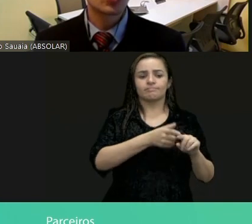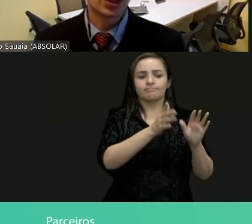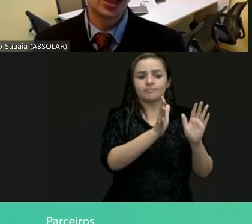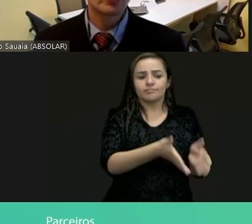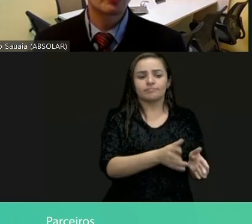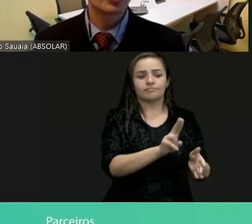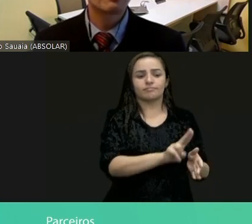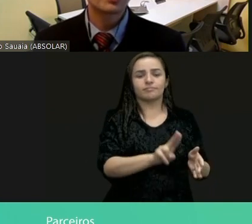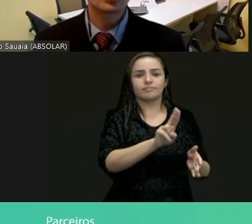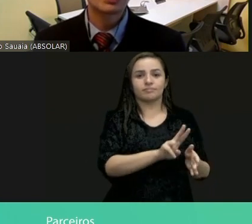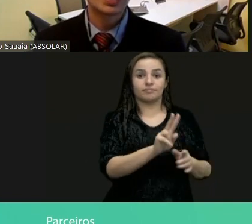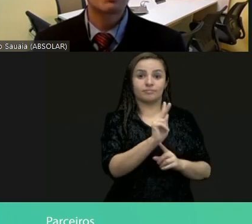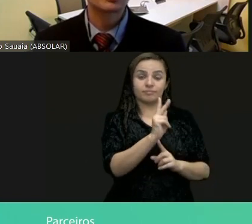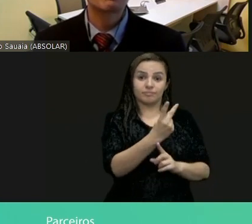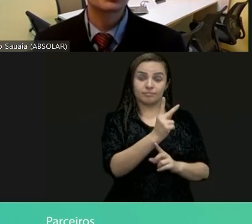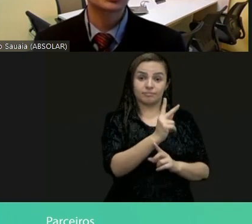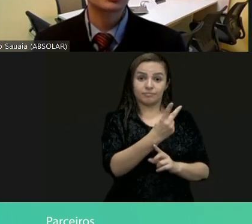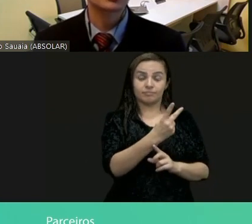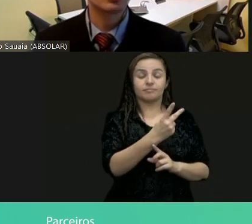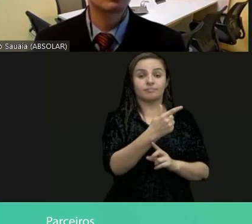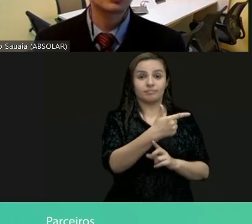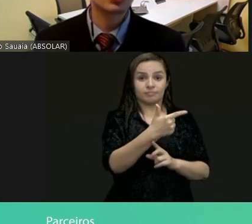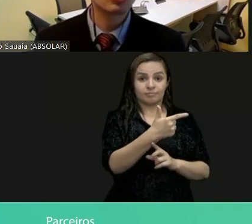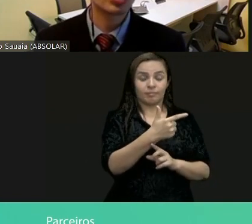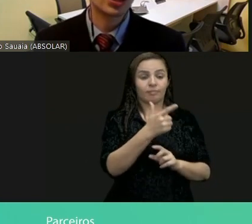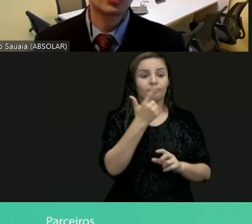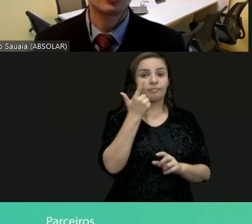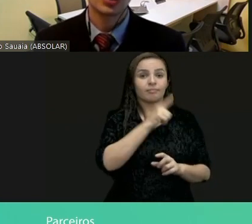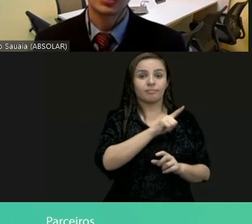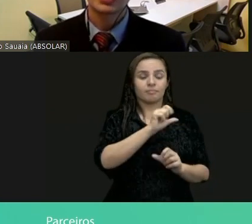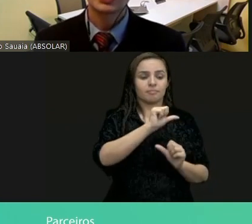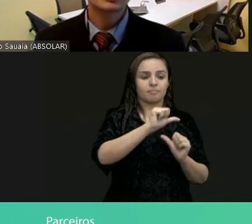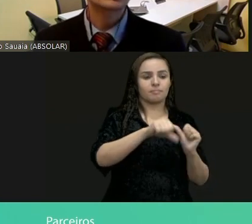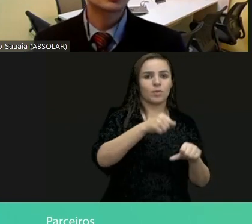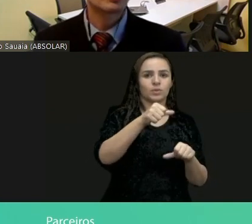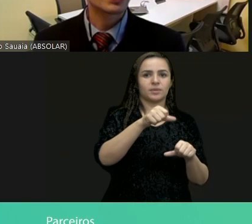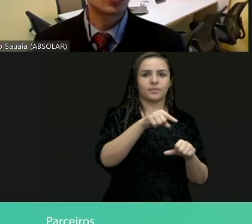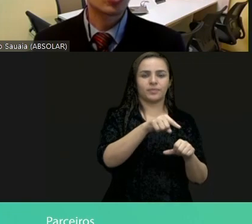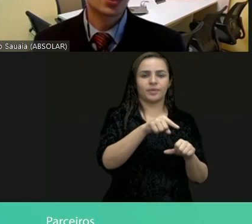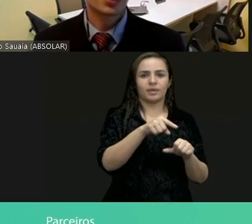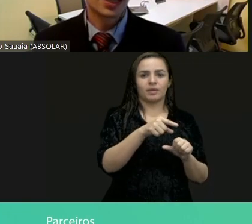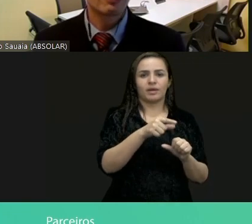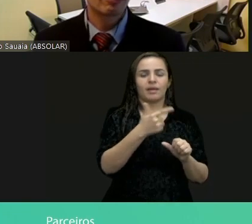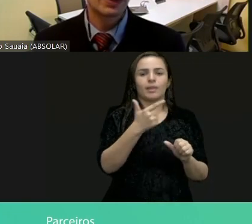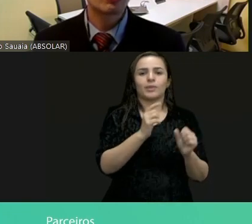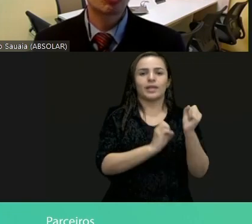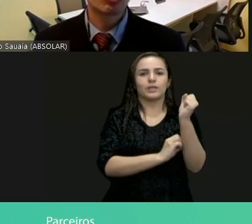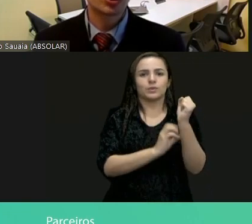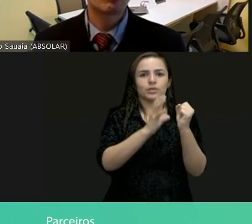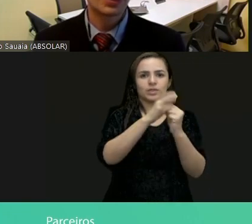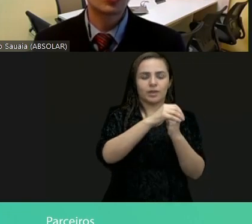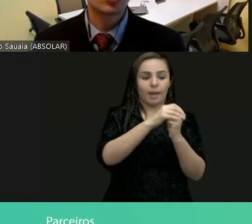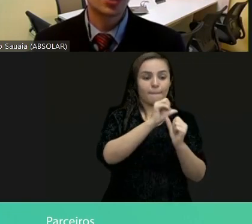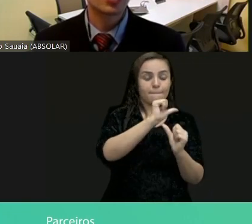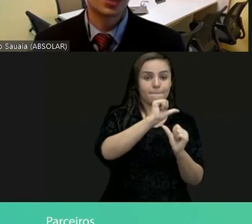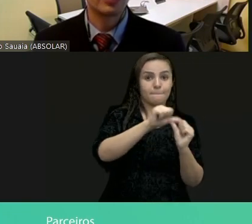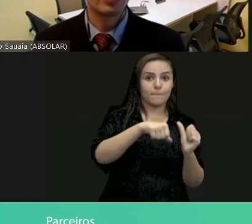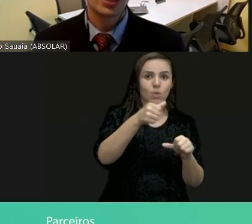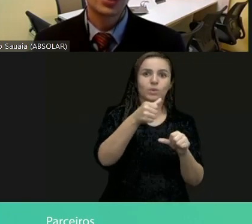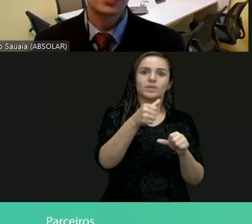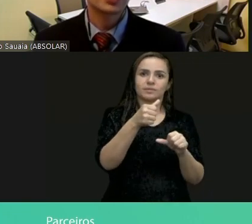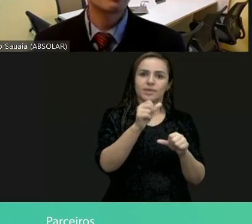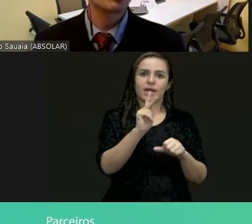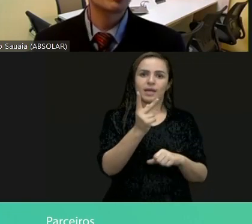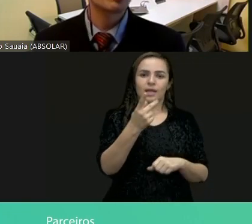so they already use hydrogen and a quick migration of this hydrogen that's not so sustainable to